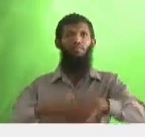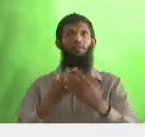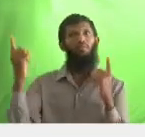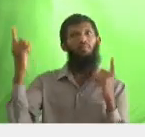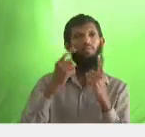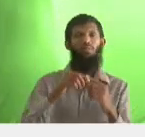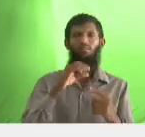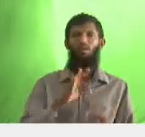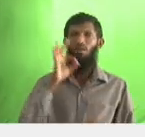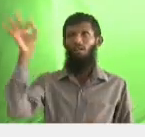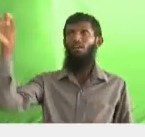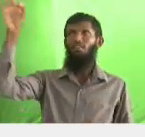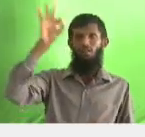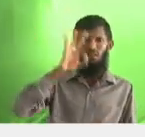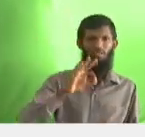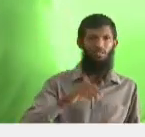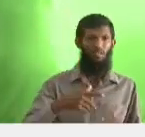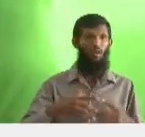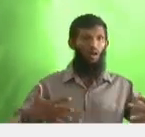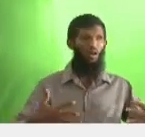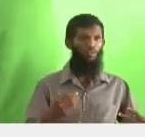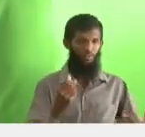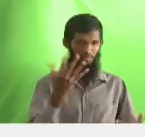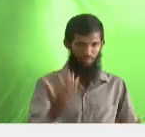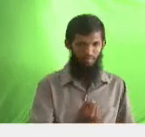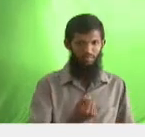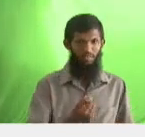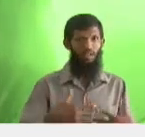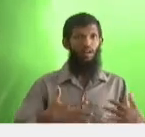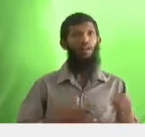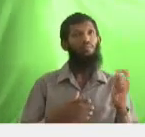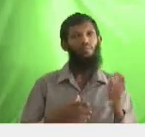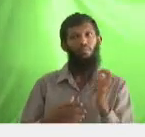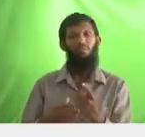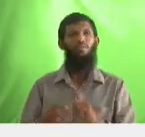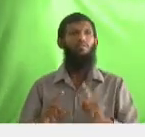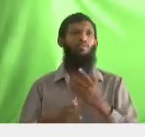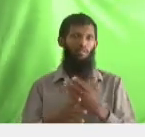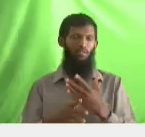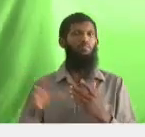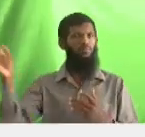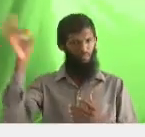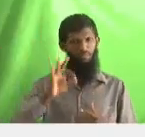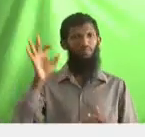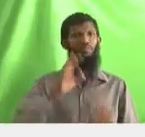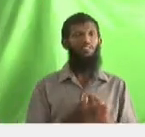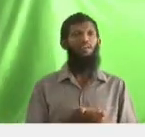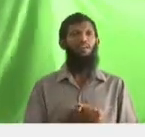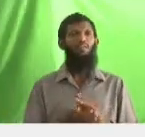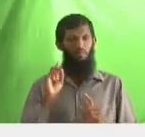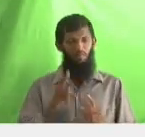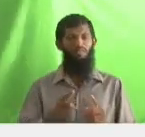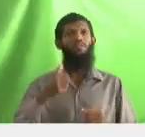we spent it, and Allah subhanahu wa ta'ala's mercy will overcome us if we were from amongst those